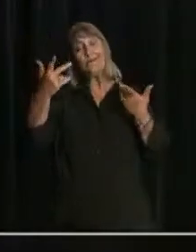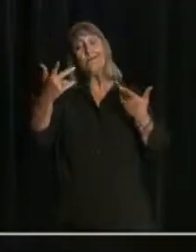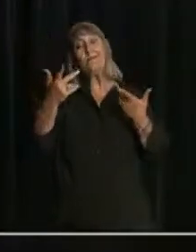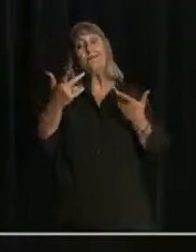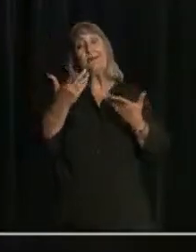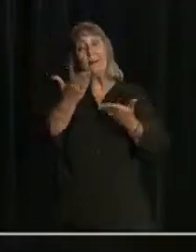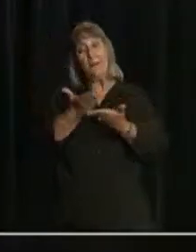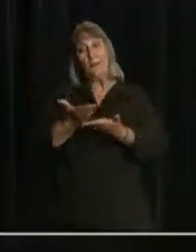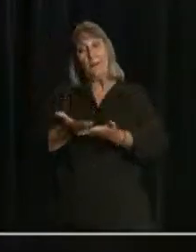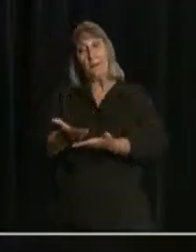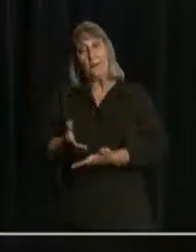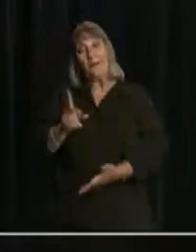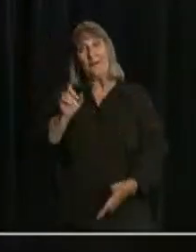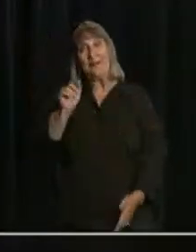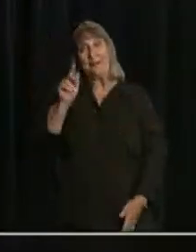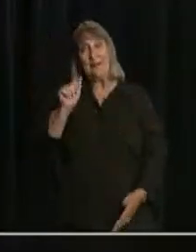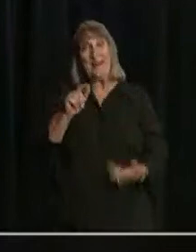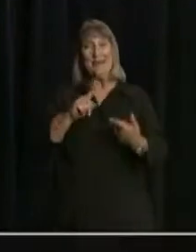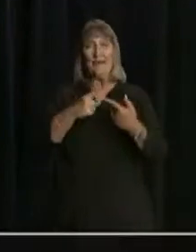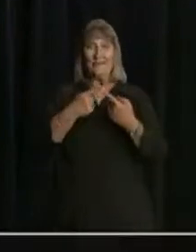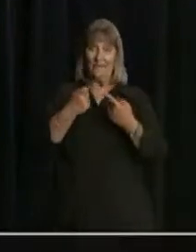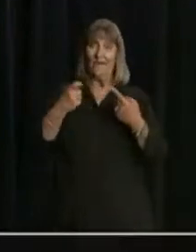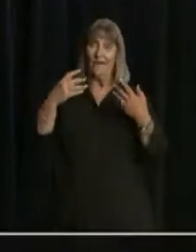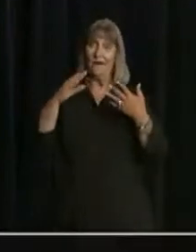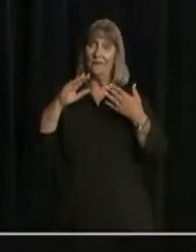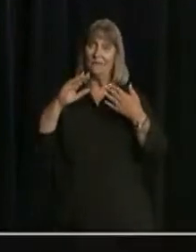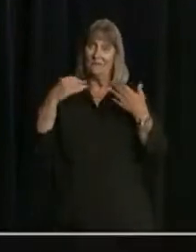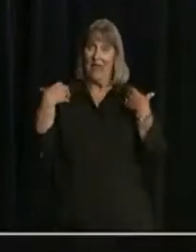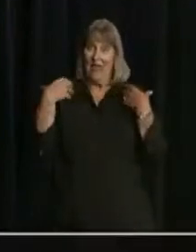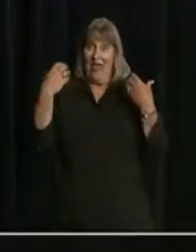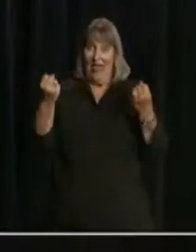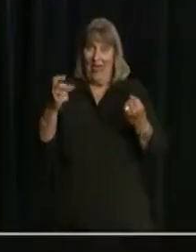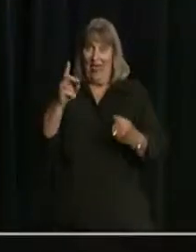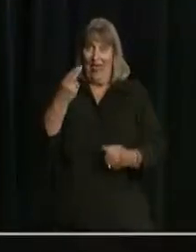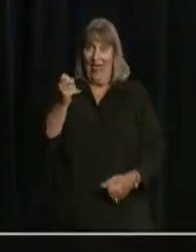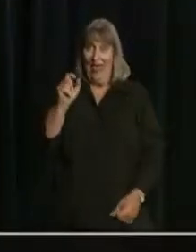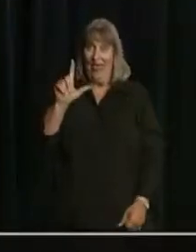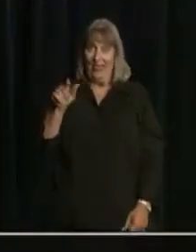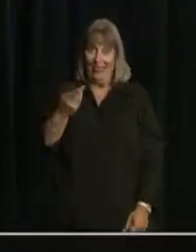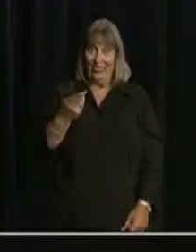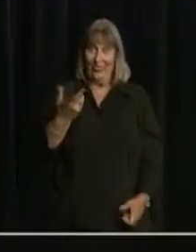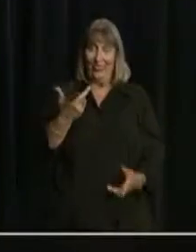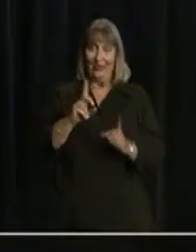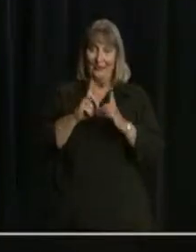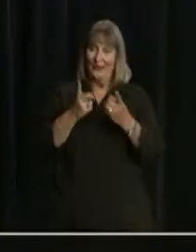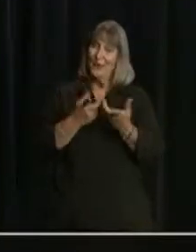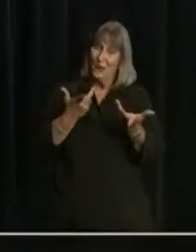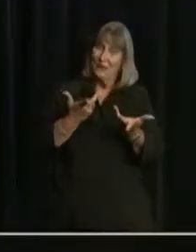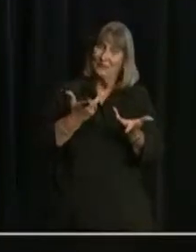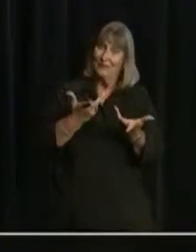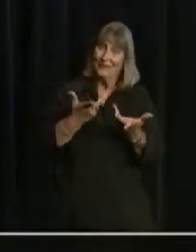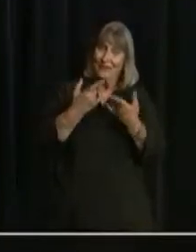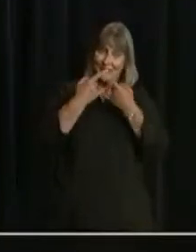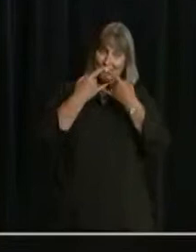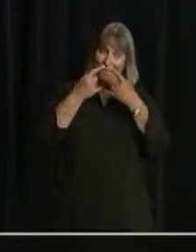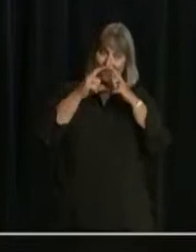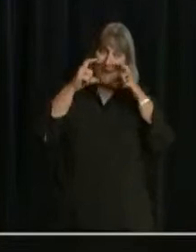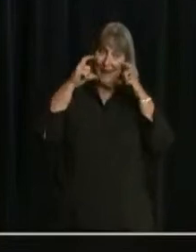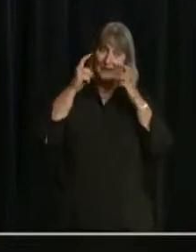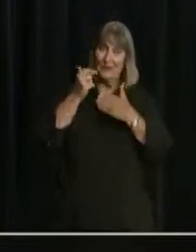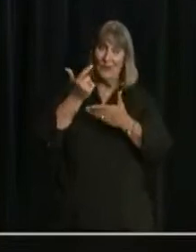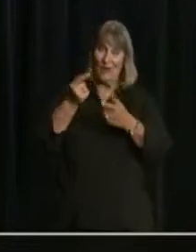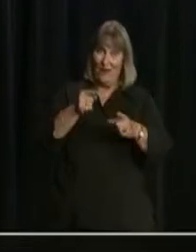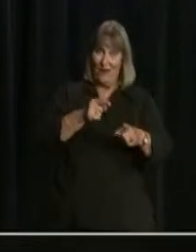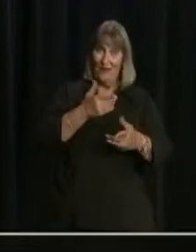health information from health sources say that we should be doing that. But just to give you an idea of what's happening out in the